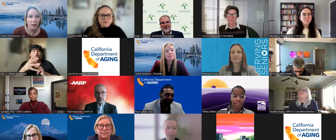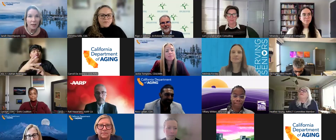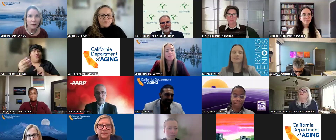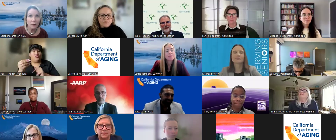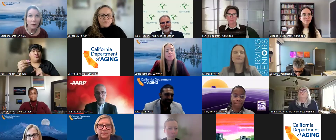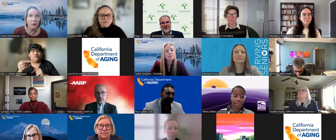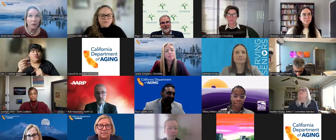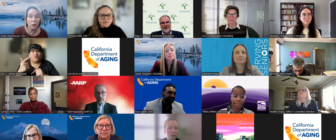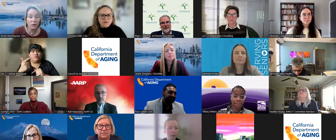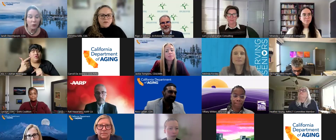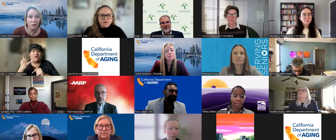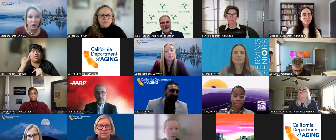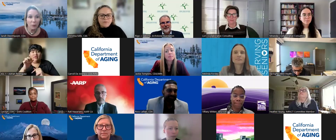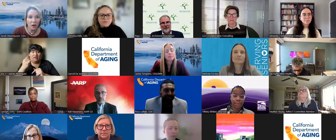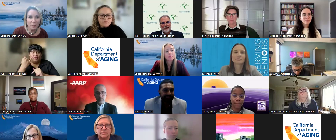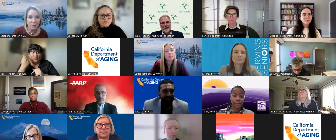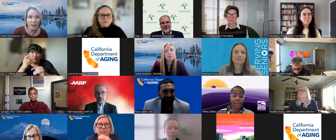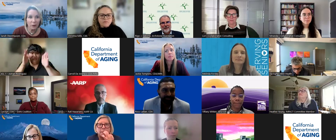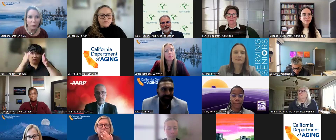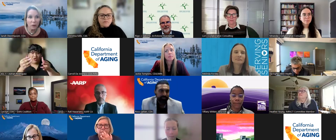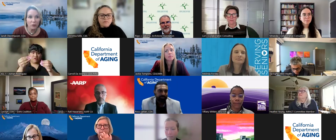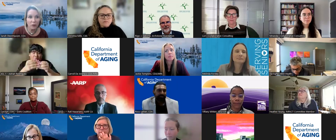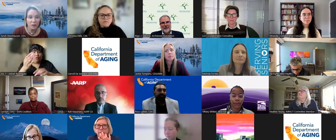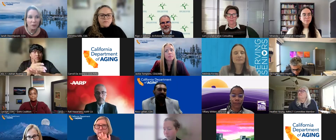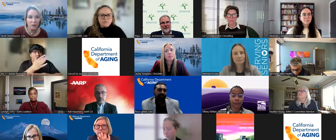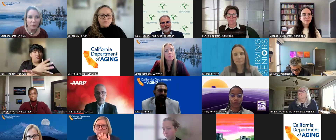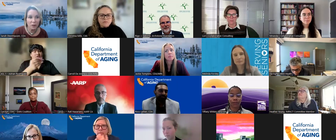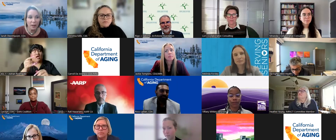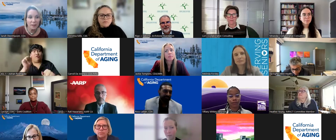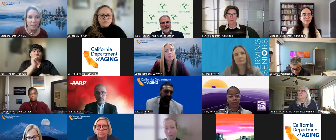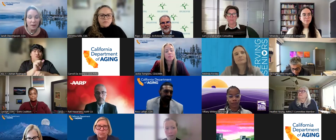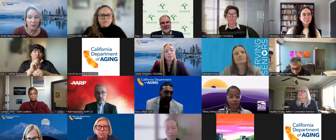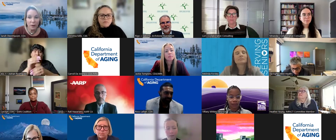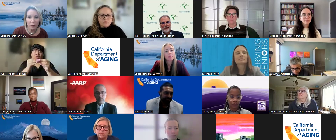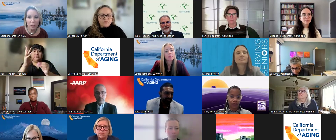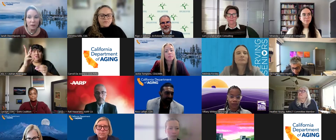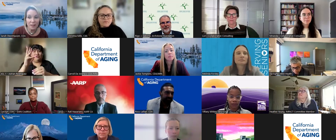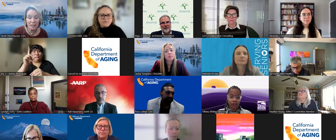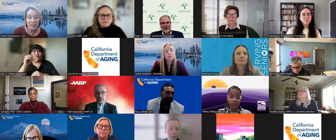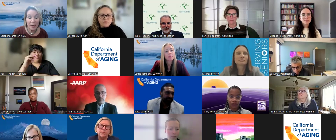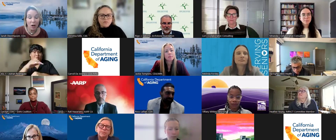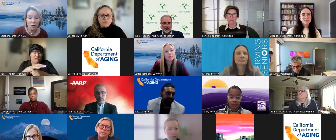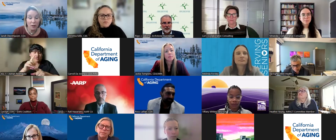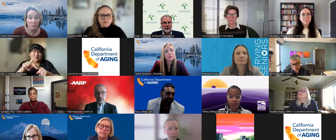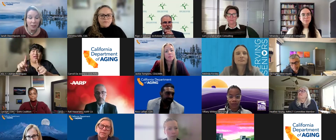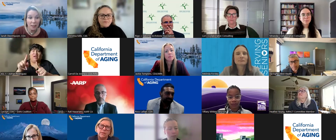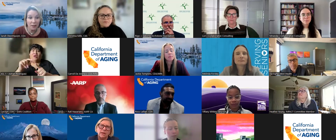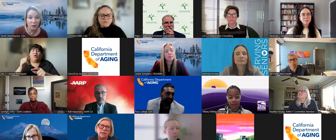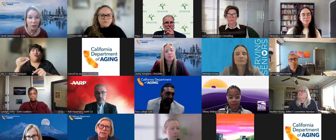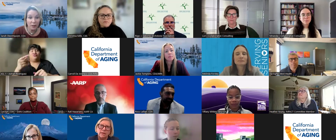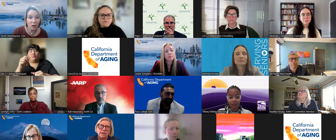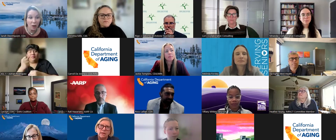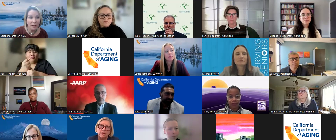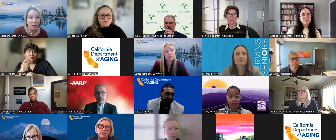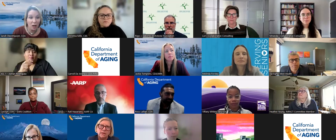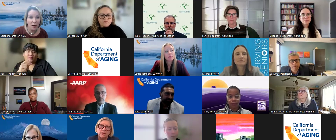that even though we're focusing on process and how it's worked across those 6 domains, that also can mean there can